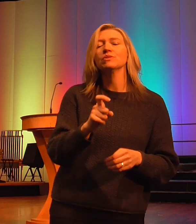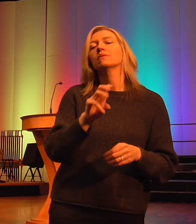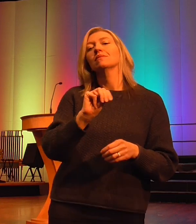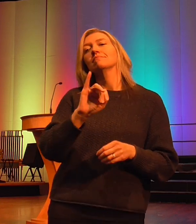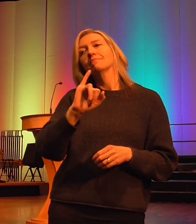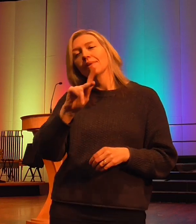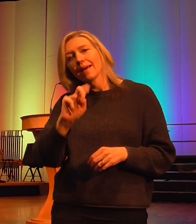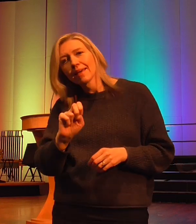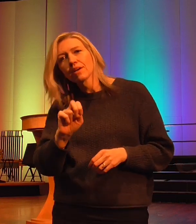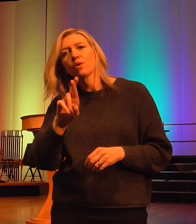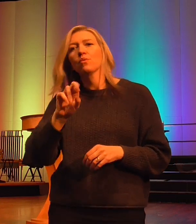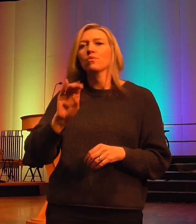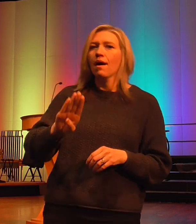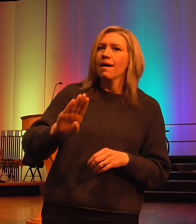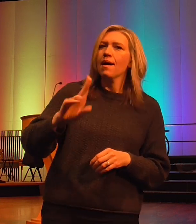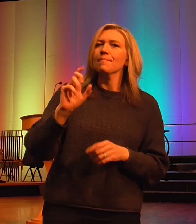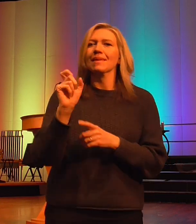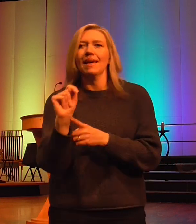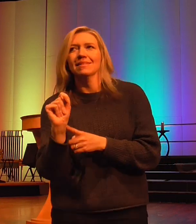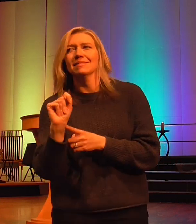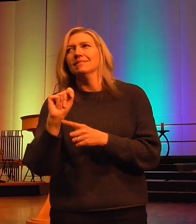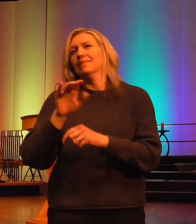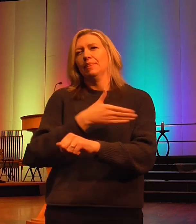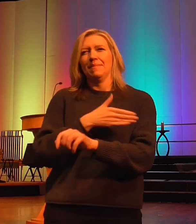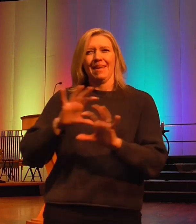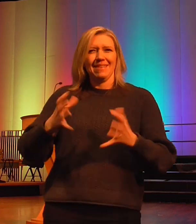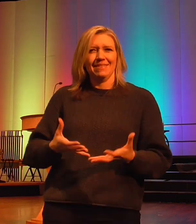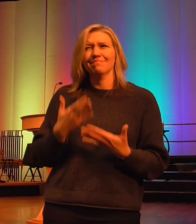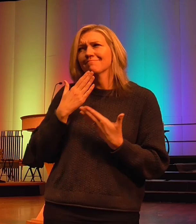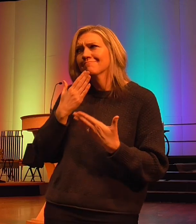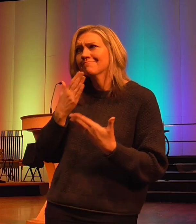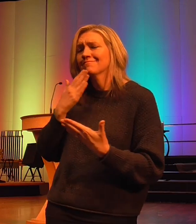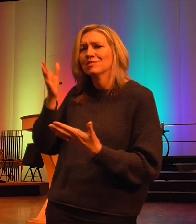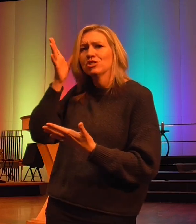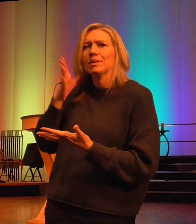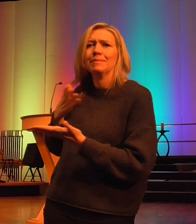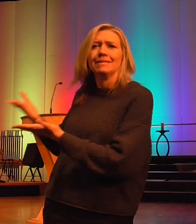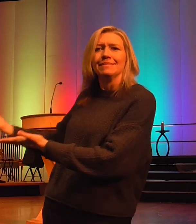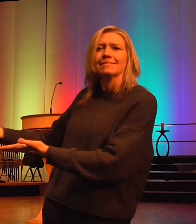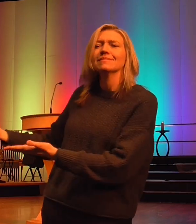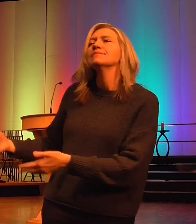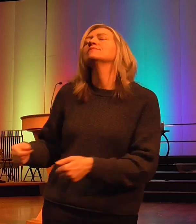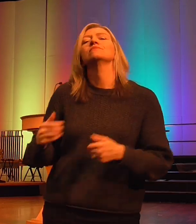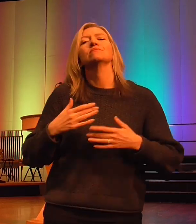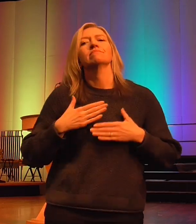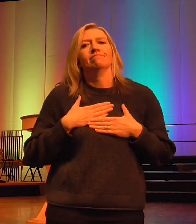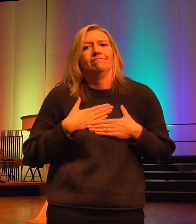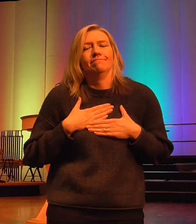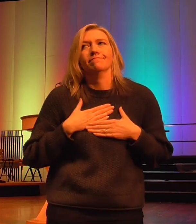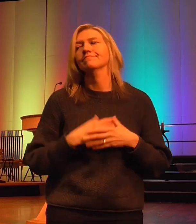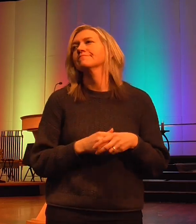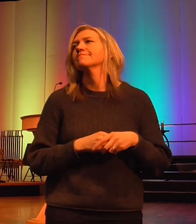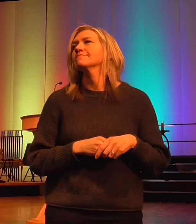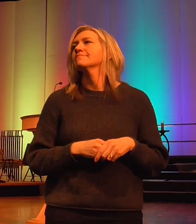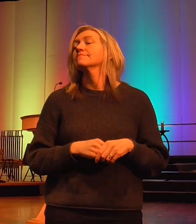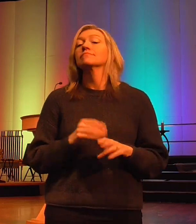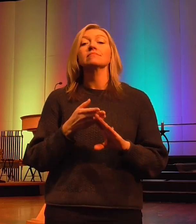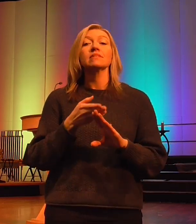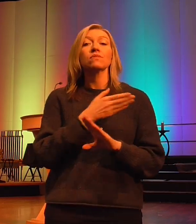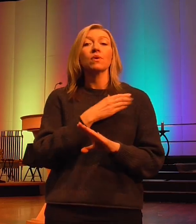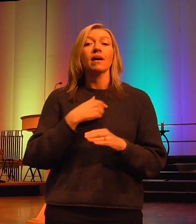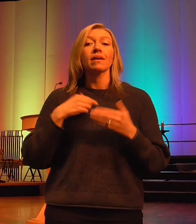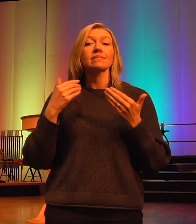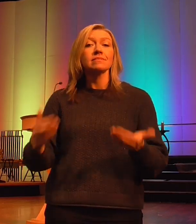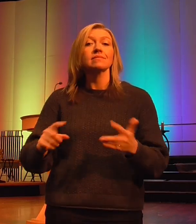Rob and Kent are here today in the band. Thank you very much, gentlemen. What a joy. What a joy. Before I step into